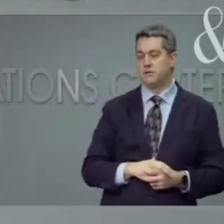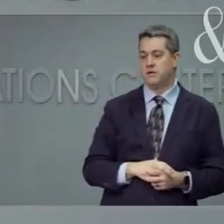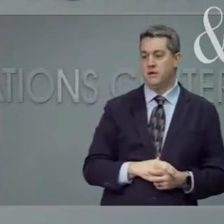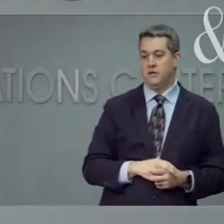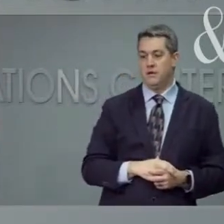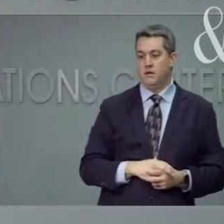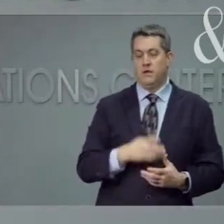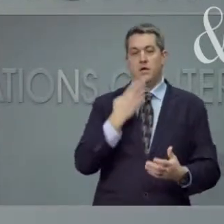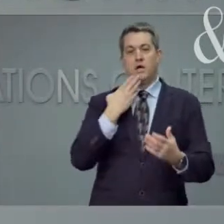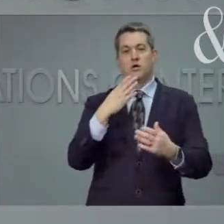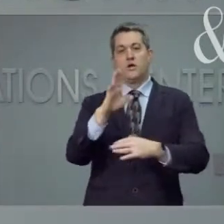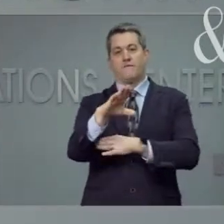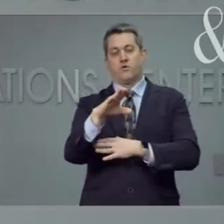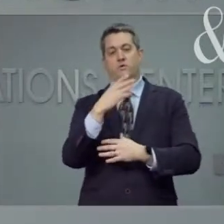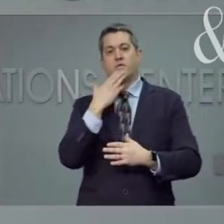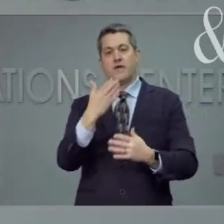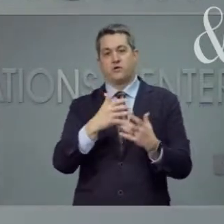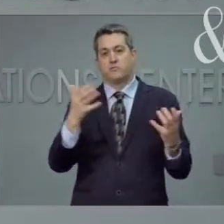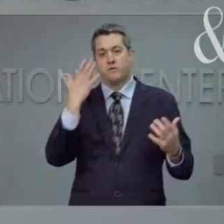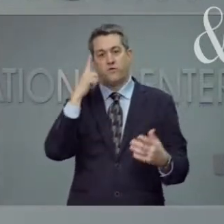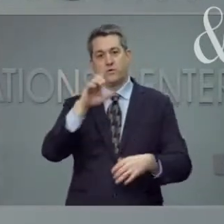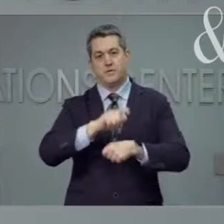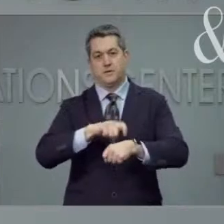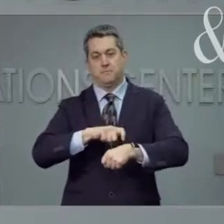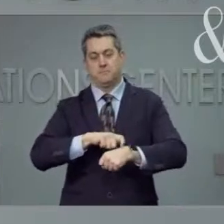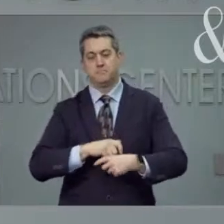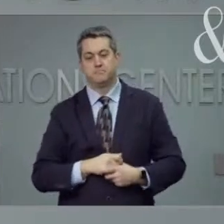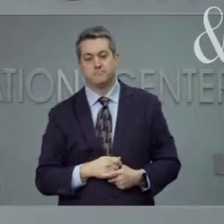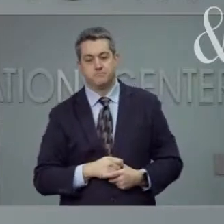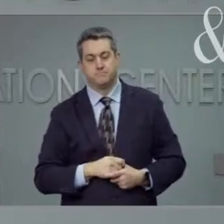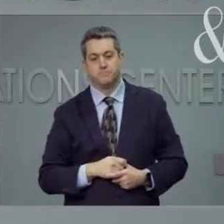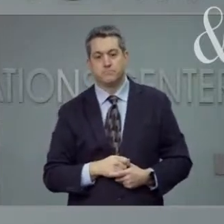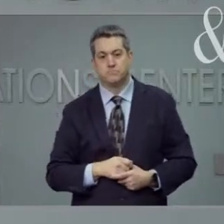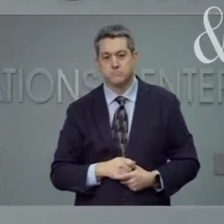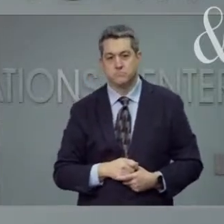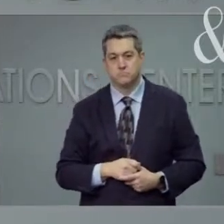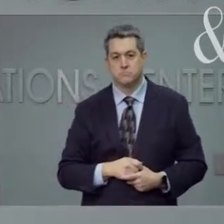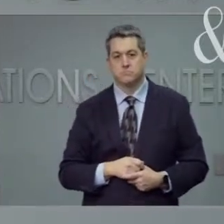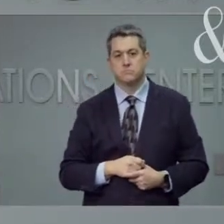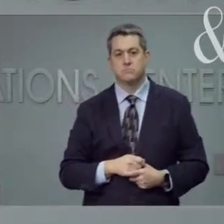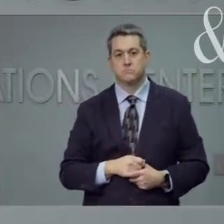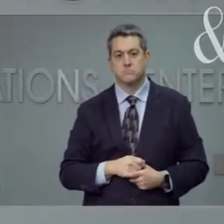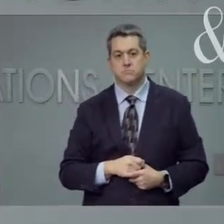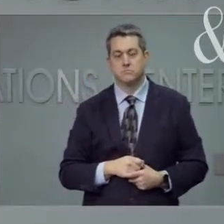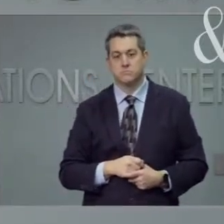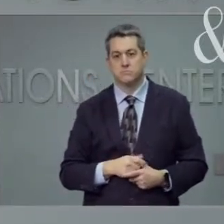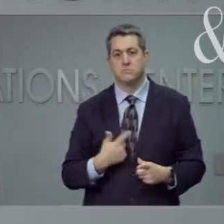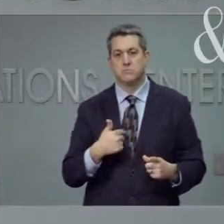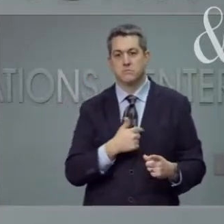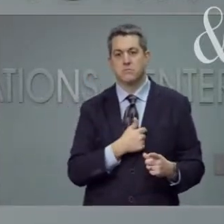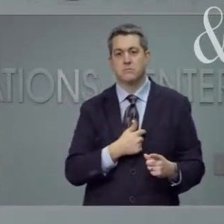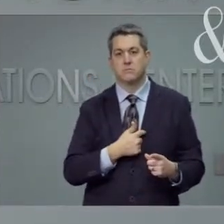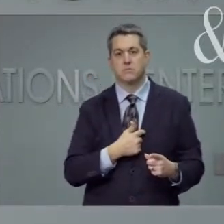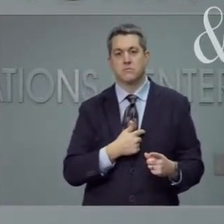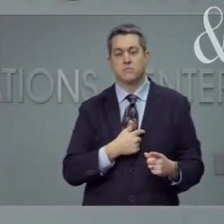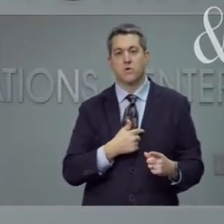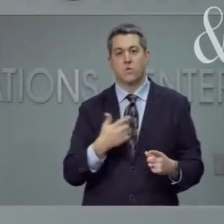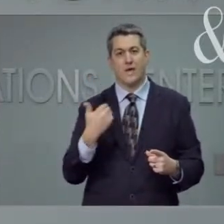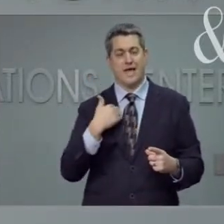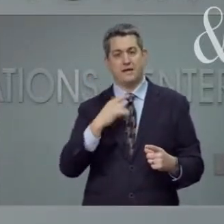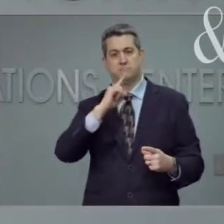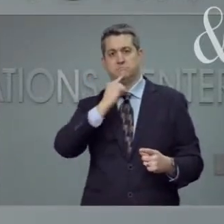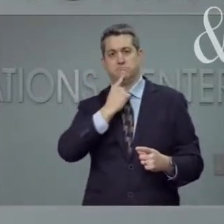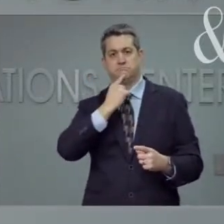Good afternoon. Thank you so much for your time this afternoon. We had lower metrics back in the spring, yet more stringent